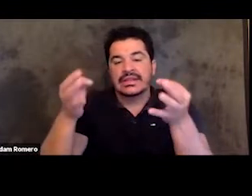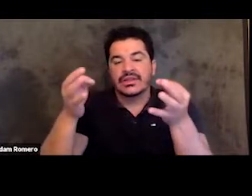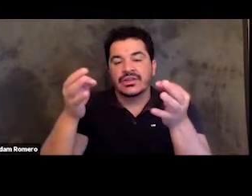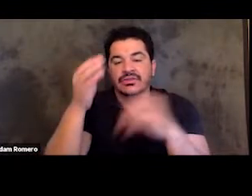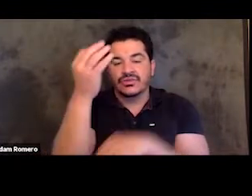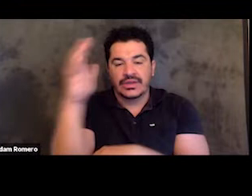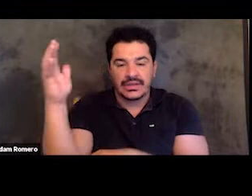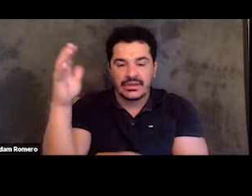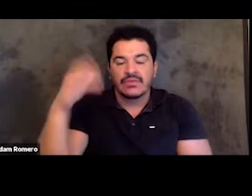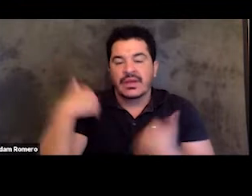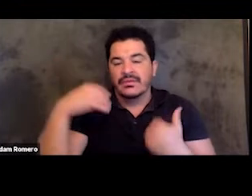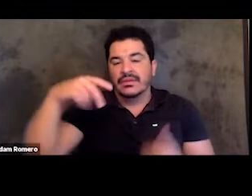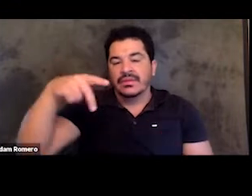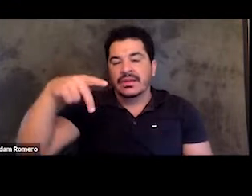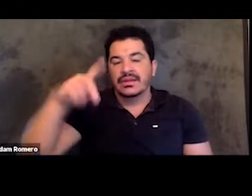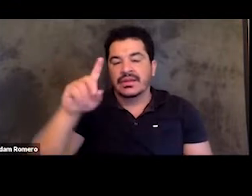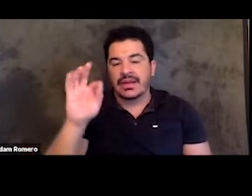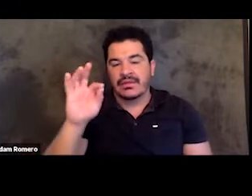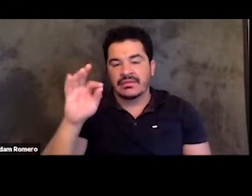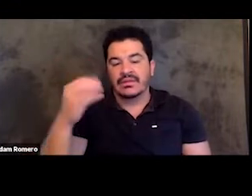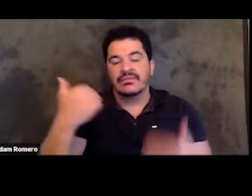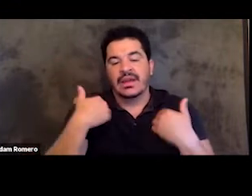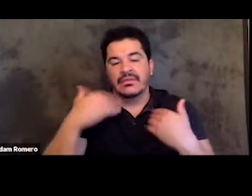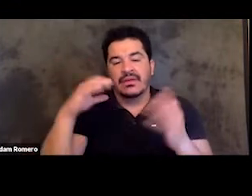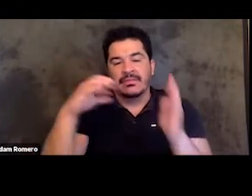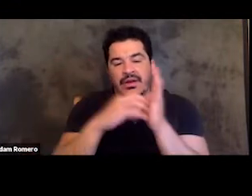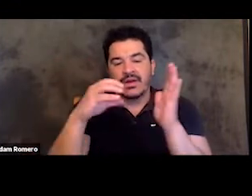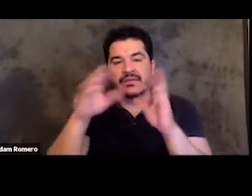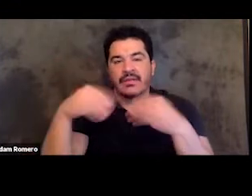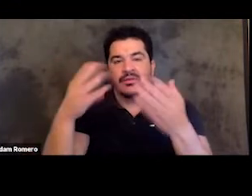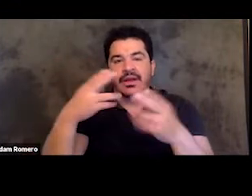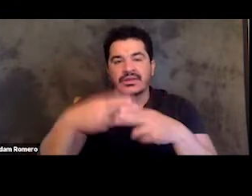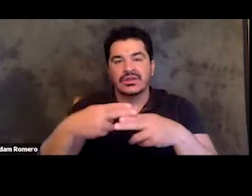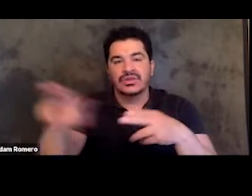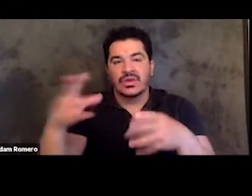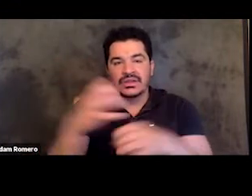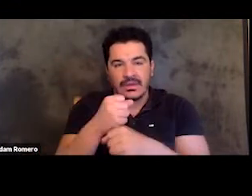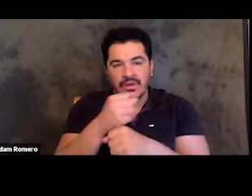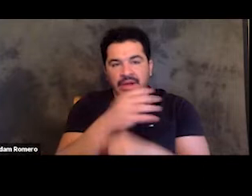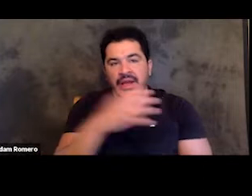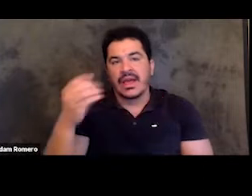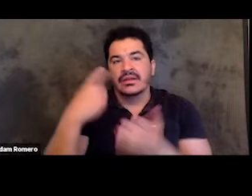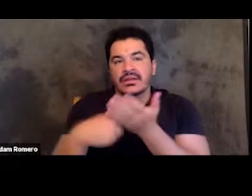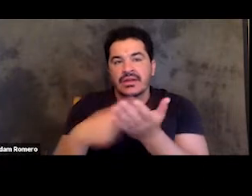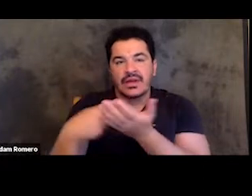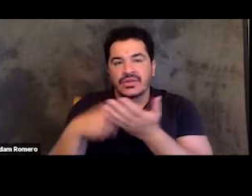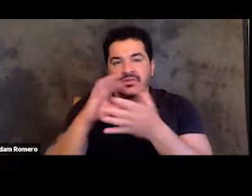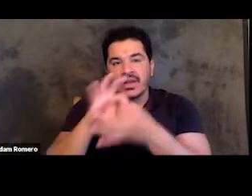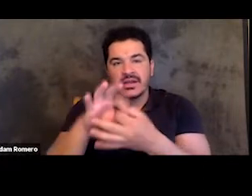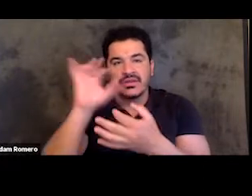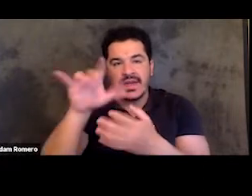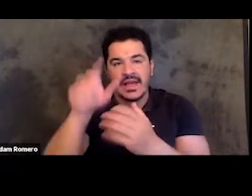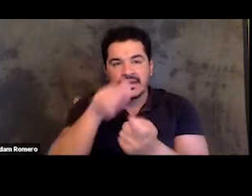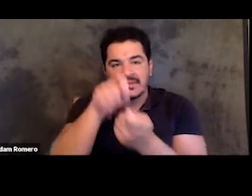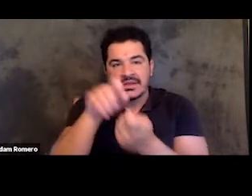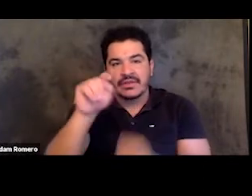PDF version, there's always a paragraph that provides a brief summary and discussion around that particular tool and why it was